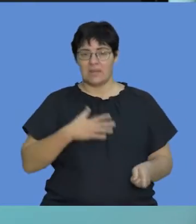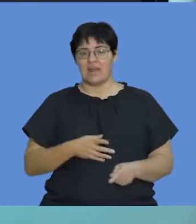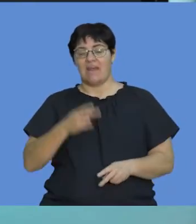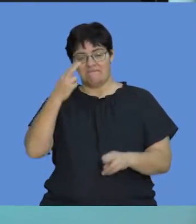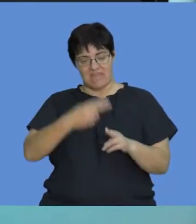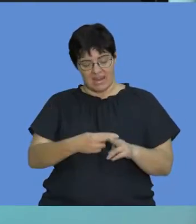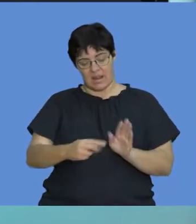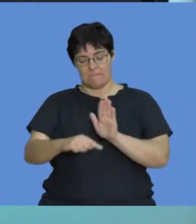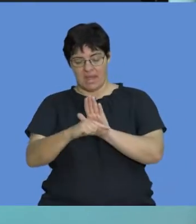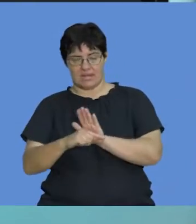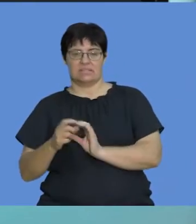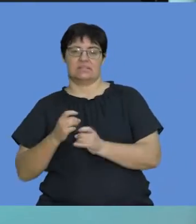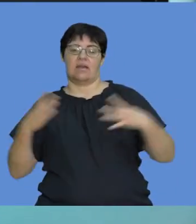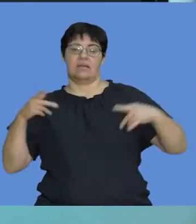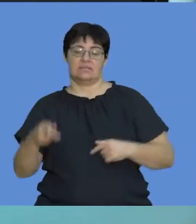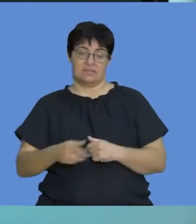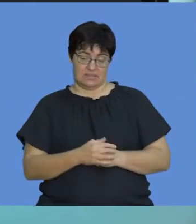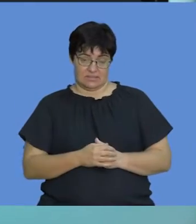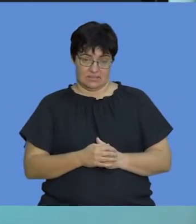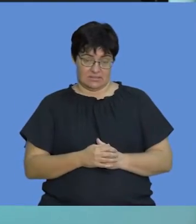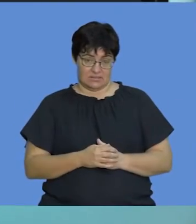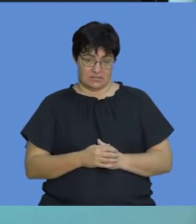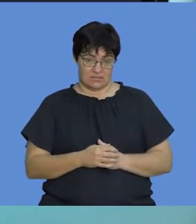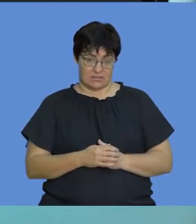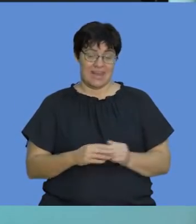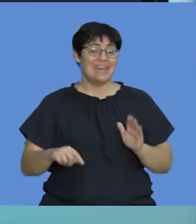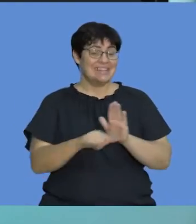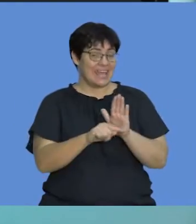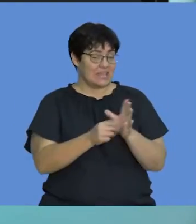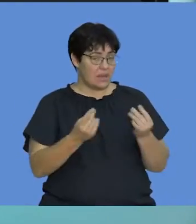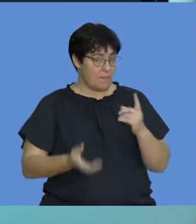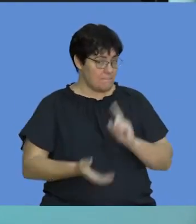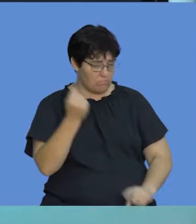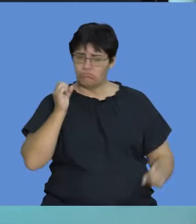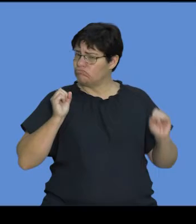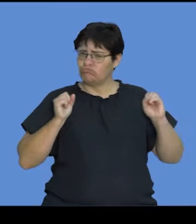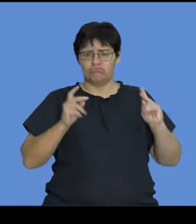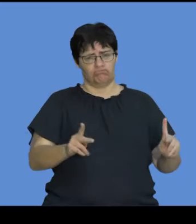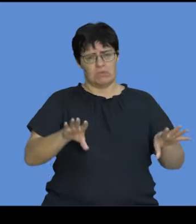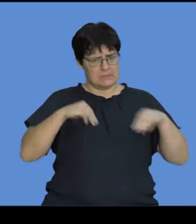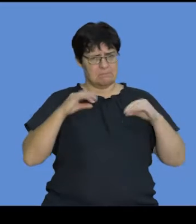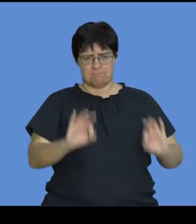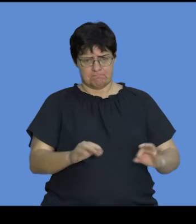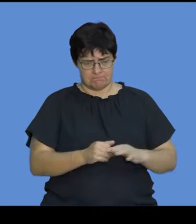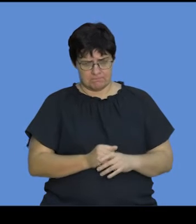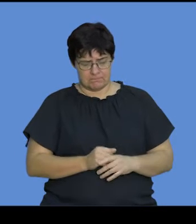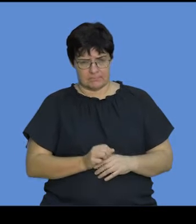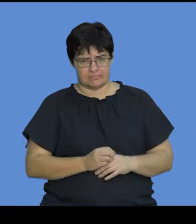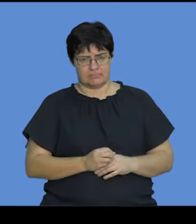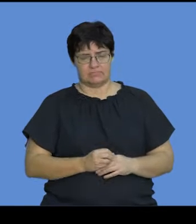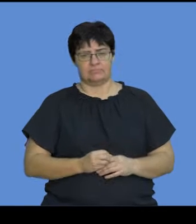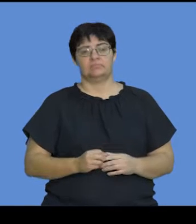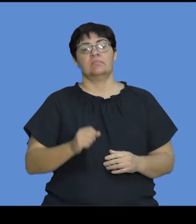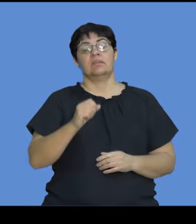initial. It's okay to get negative numbers, okay? So, delta